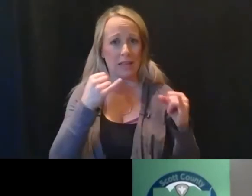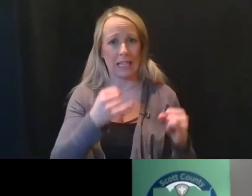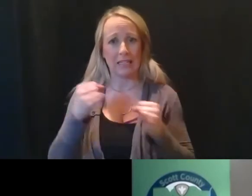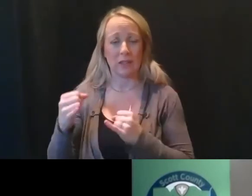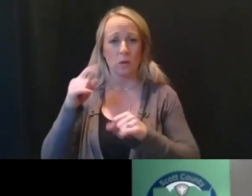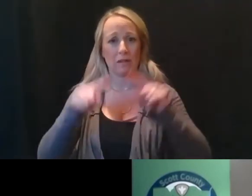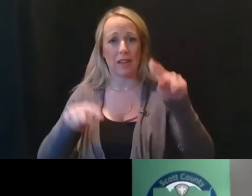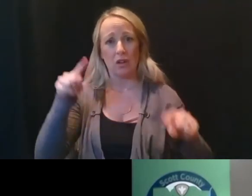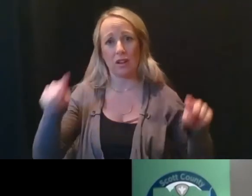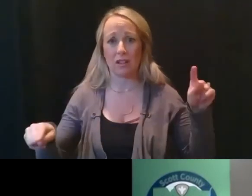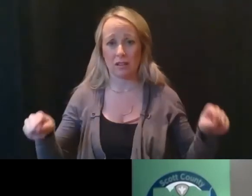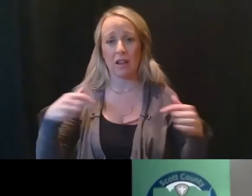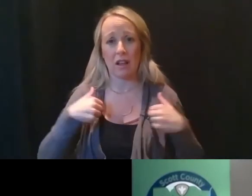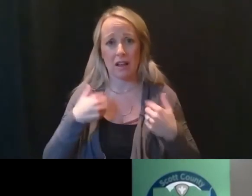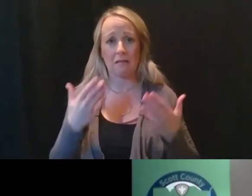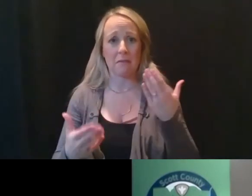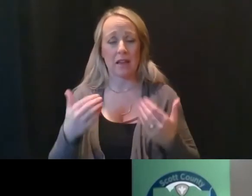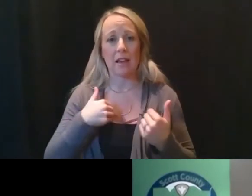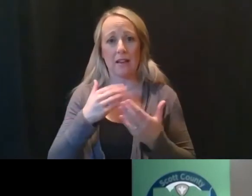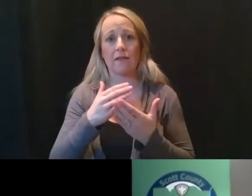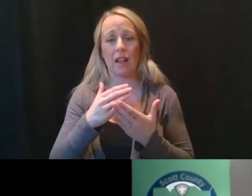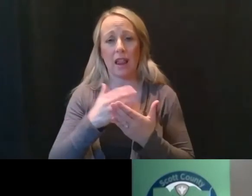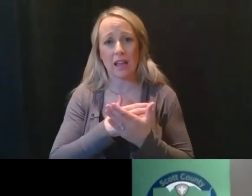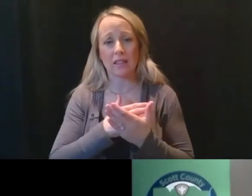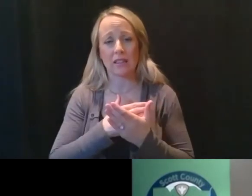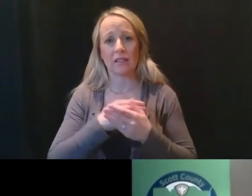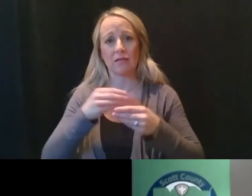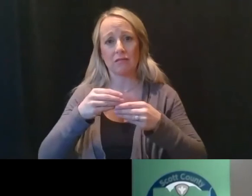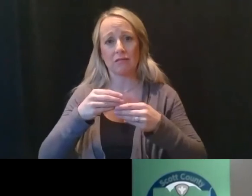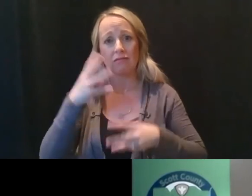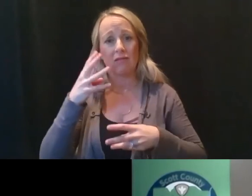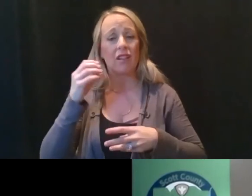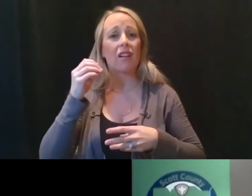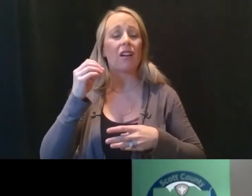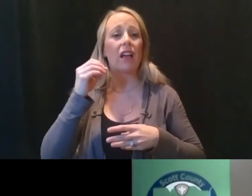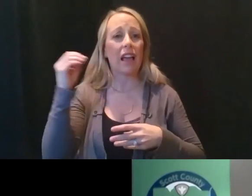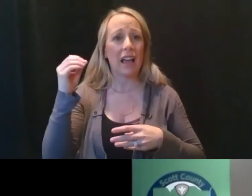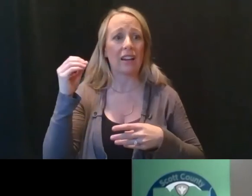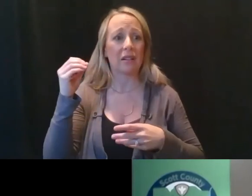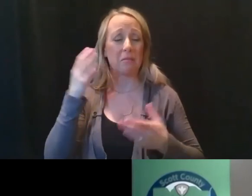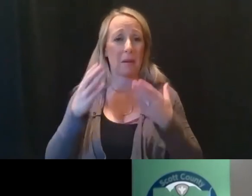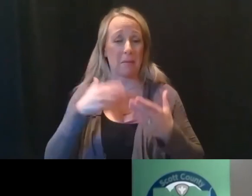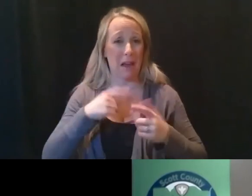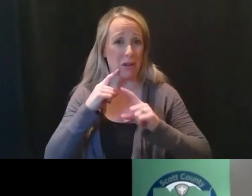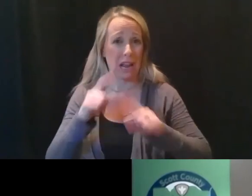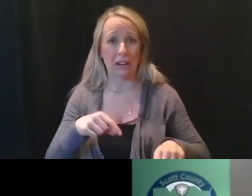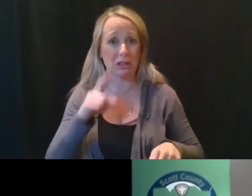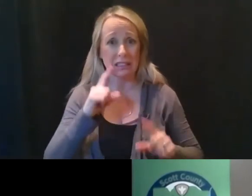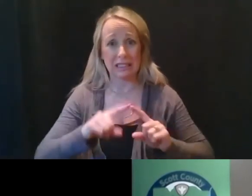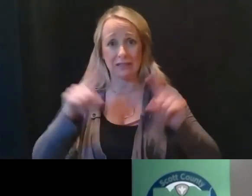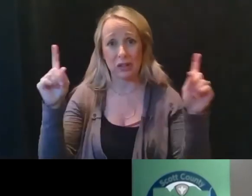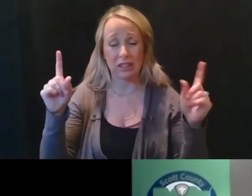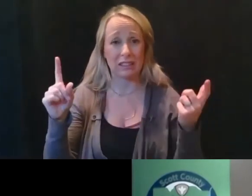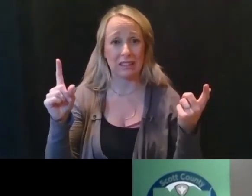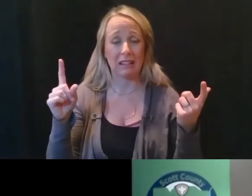have a less robust reaction to the vaccine than you, and I may get it where you